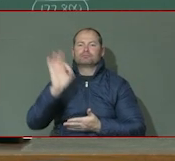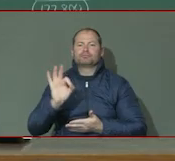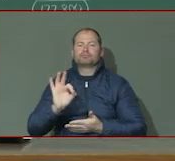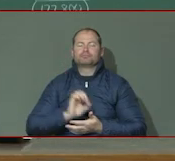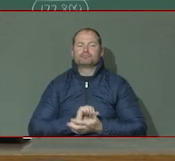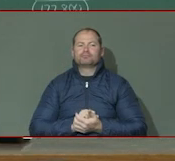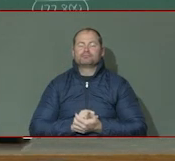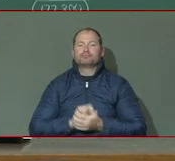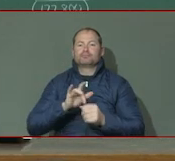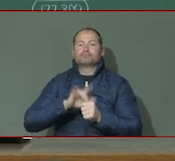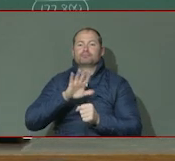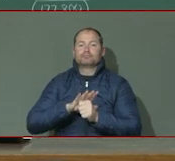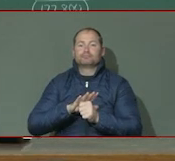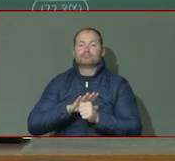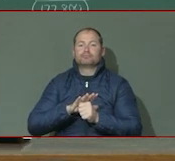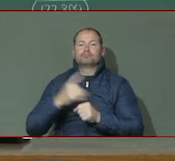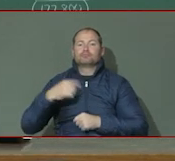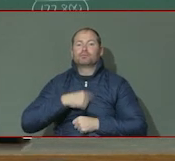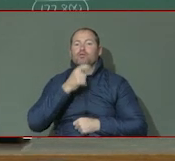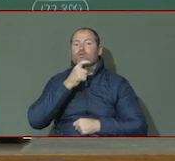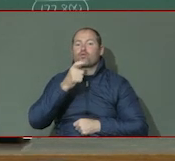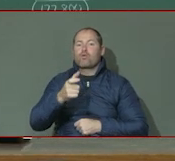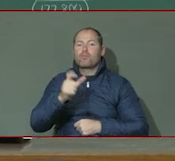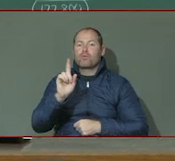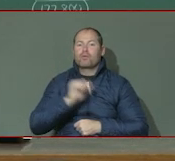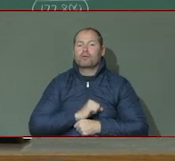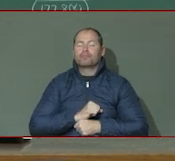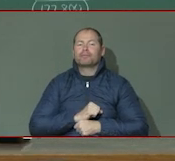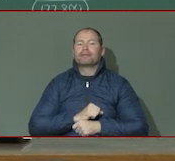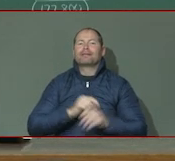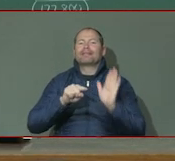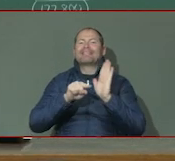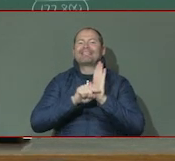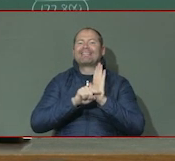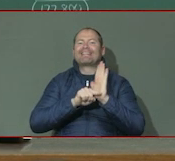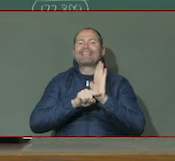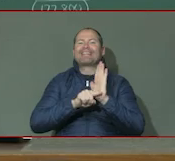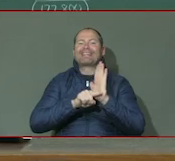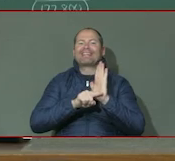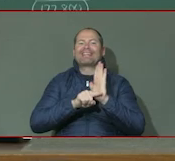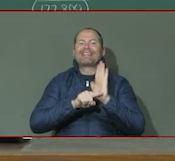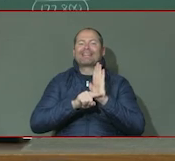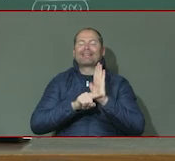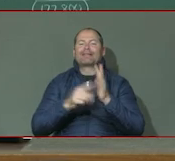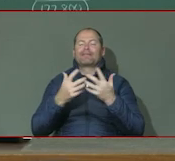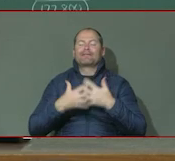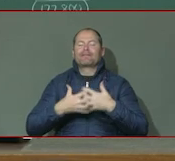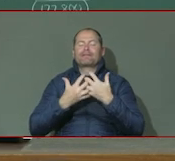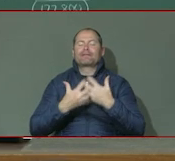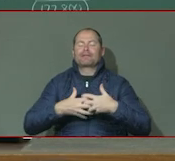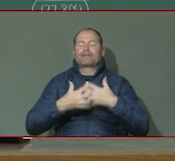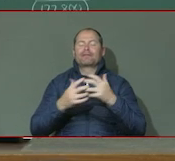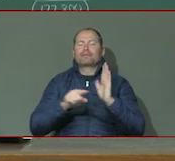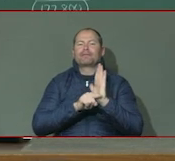And for Cola, we will say they have a negative gearing. A negative gearing because